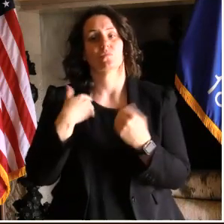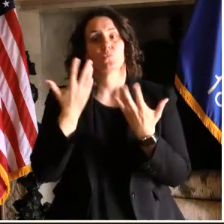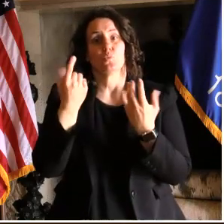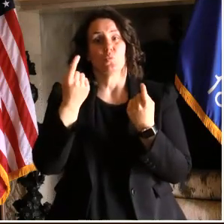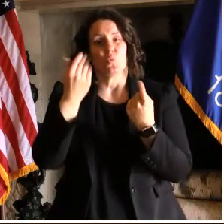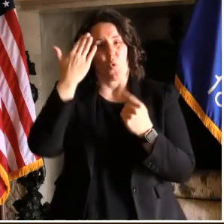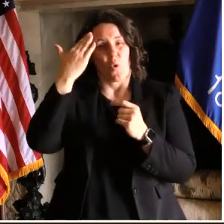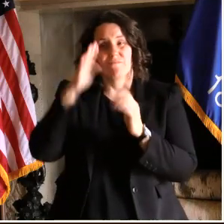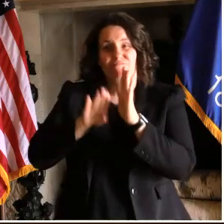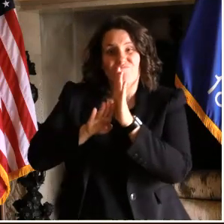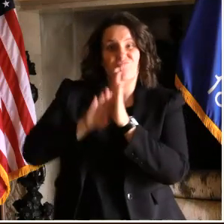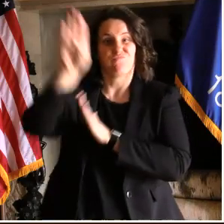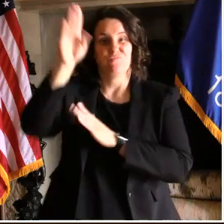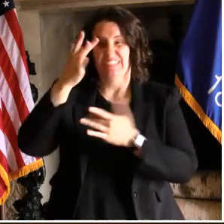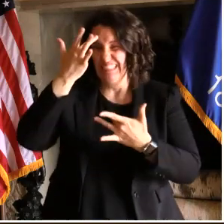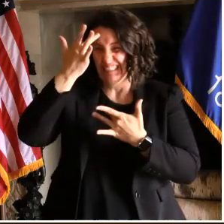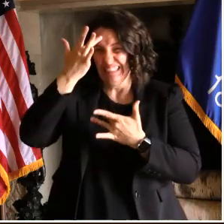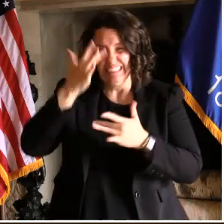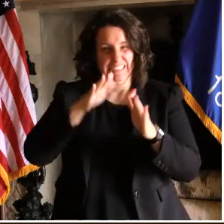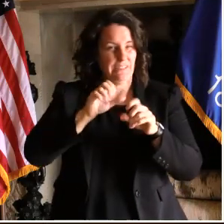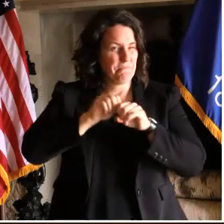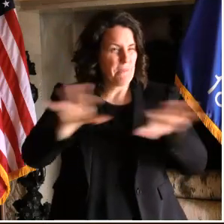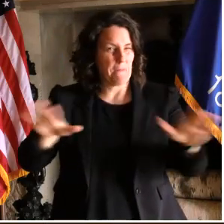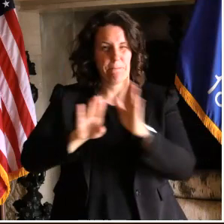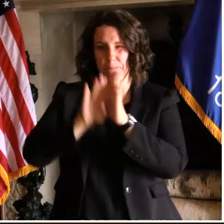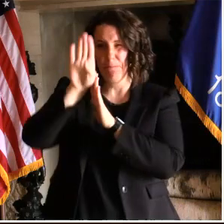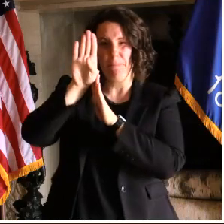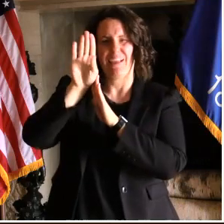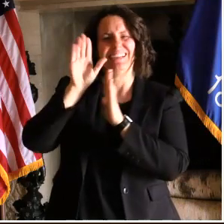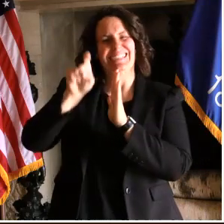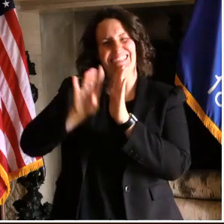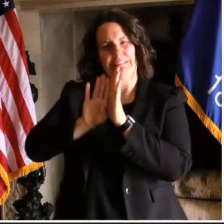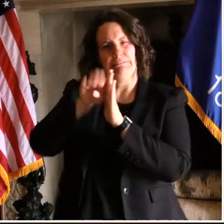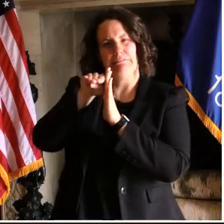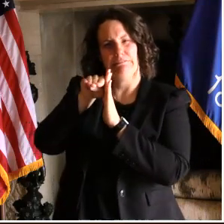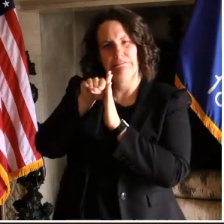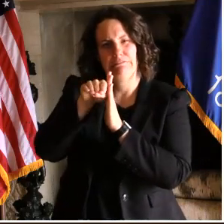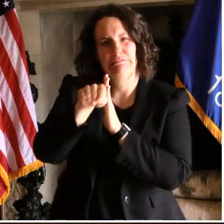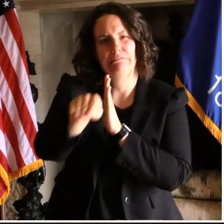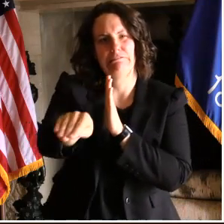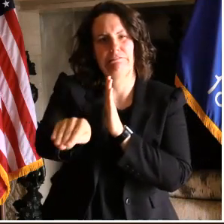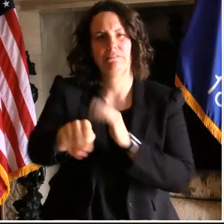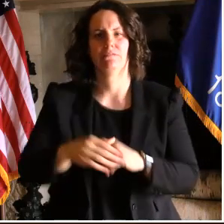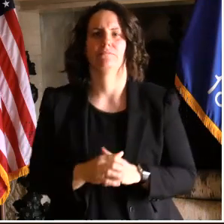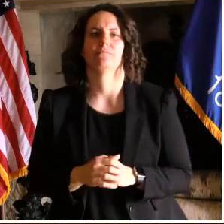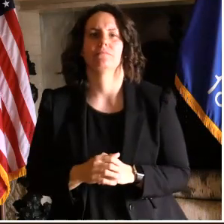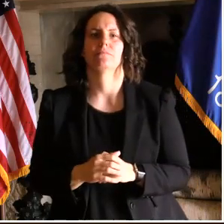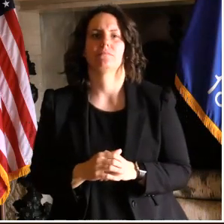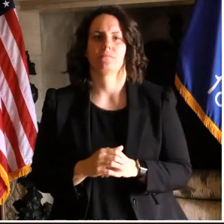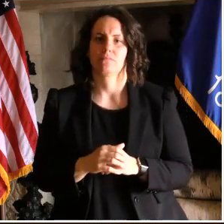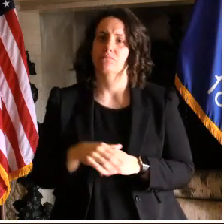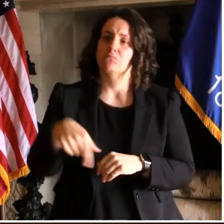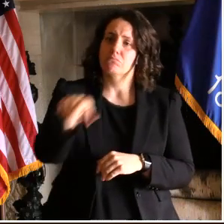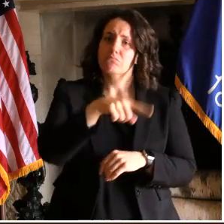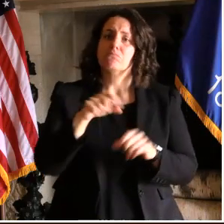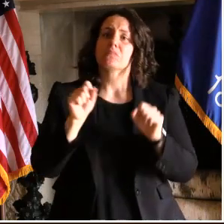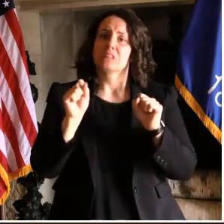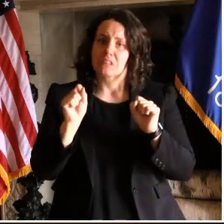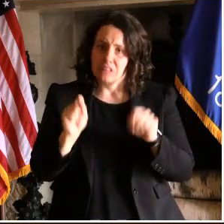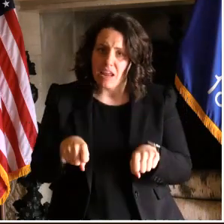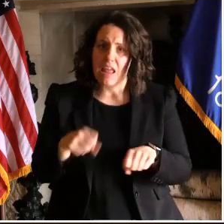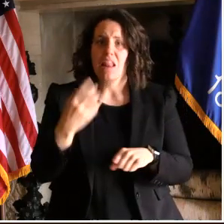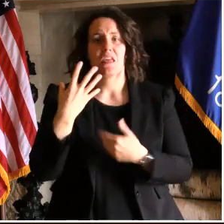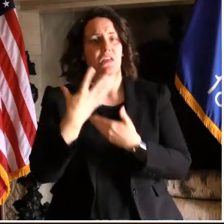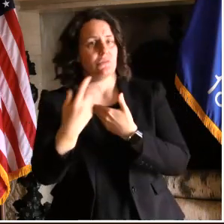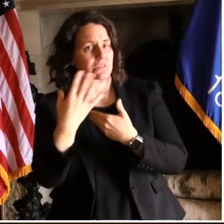do their important work. You can still go out and take a walk, go for a bike ride, walk the dogs. It's